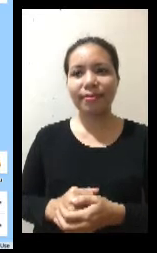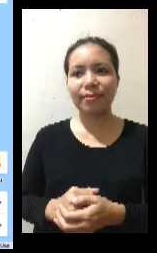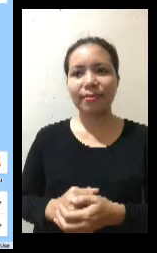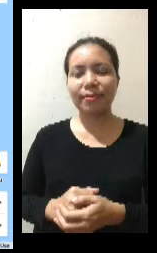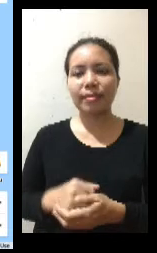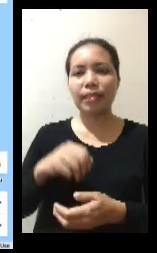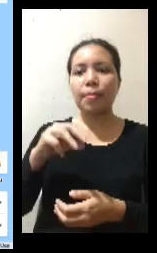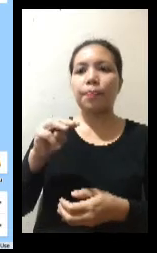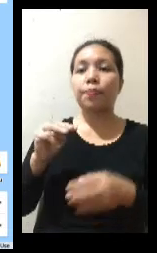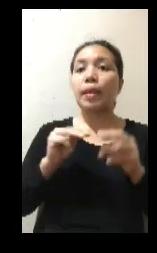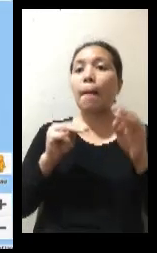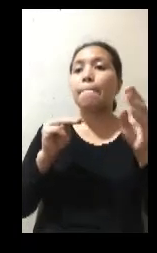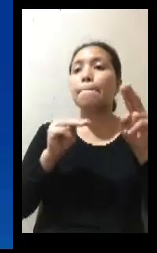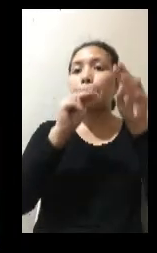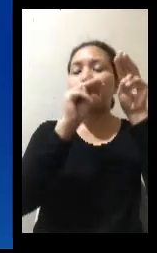in Zambales.